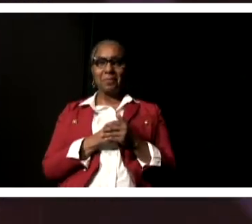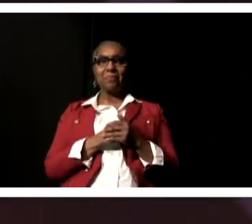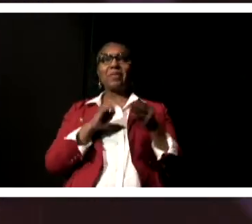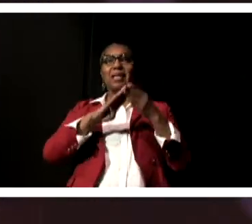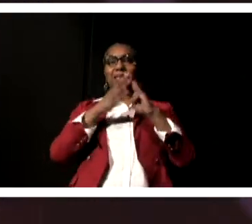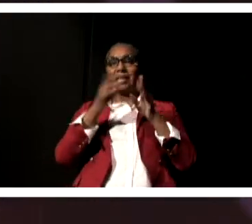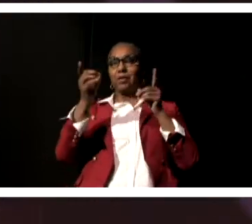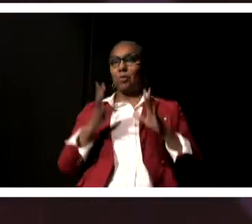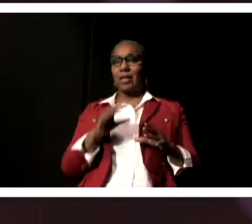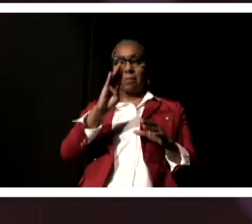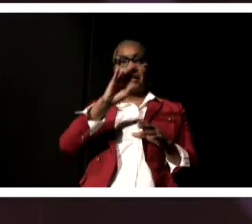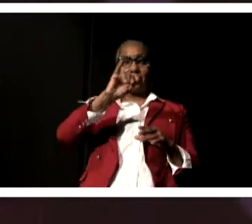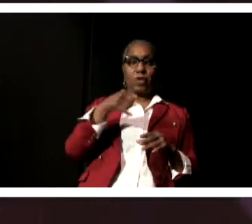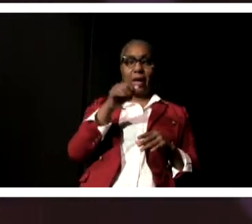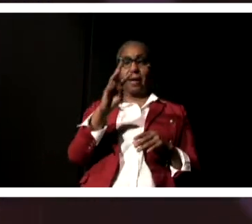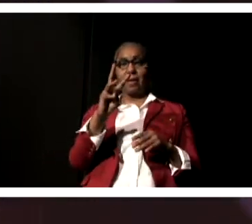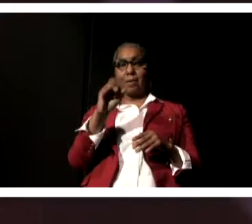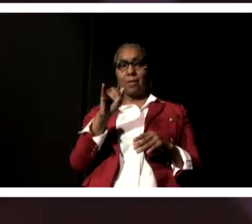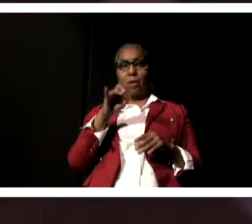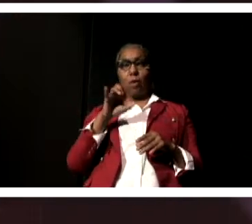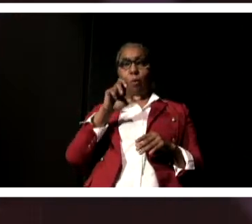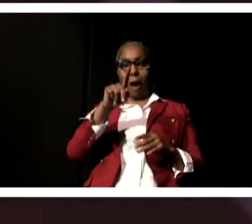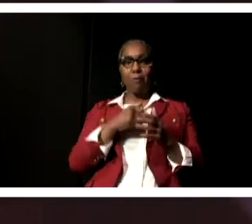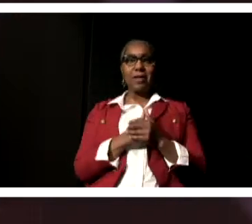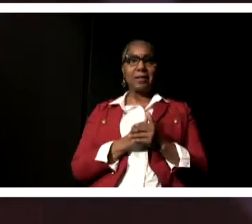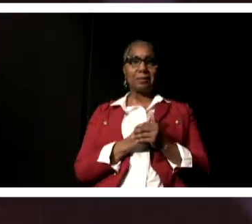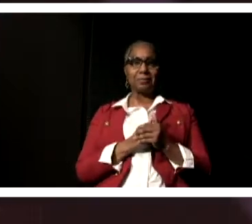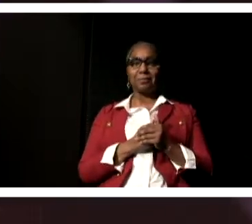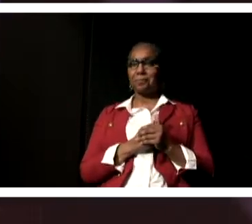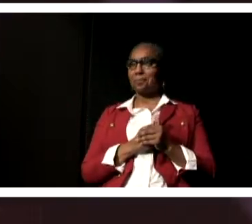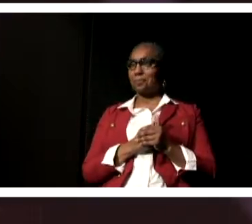City Director B.J. Wyrick.